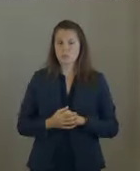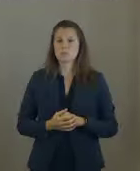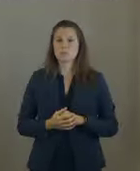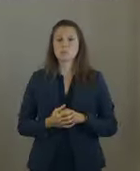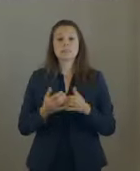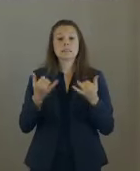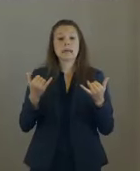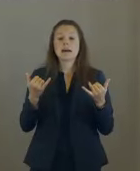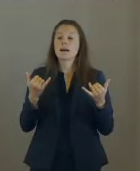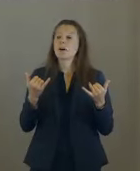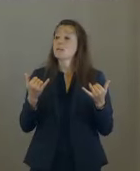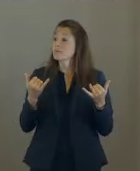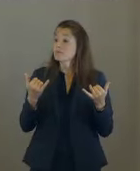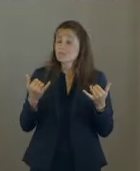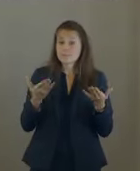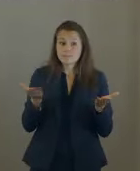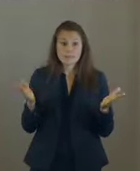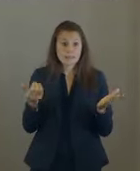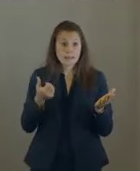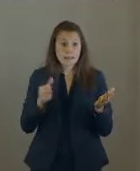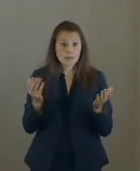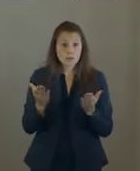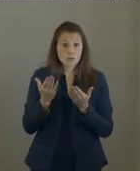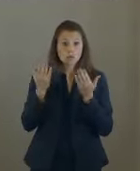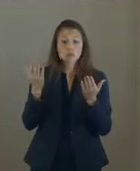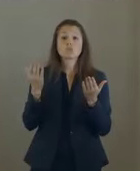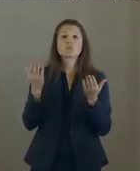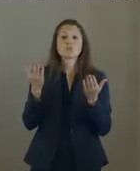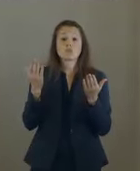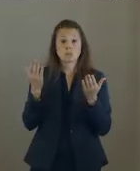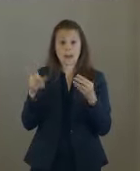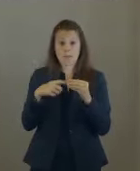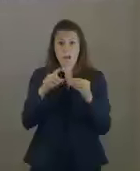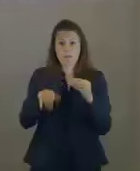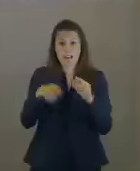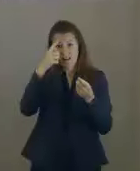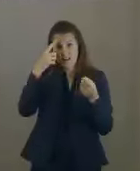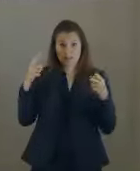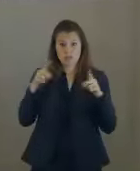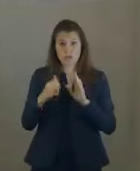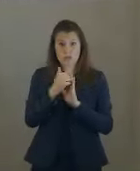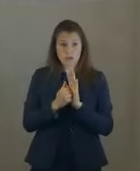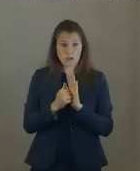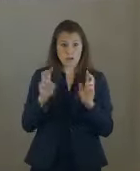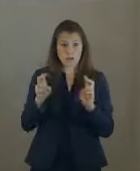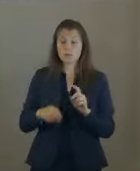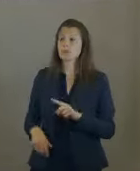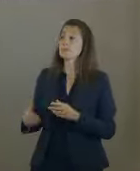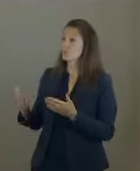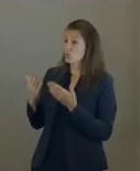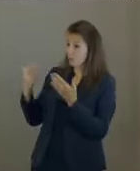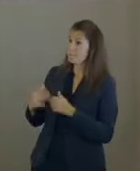This time, friends, I would like to ask, is there a motion related to the consent agenda? So